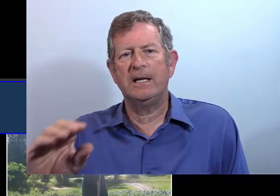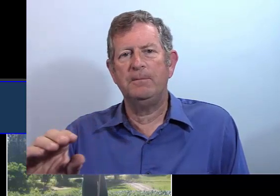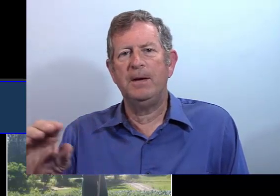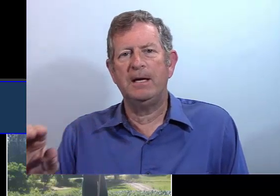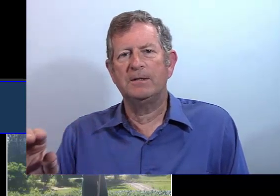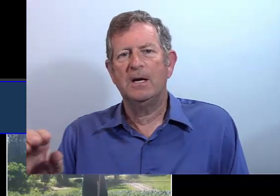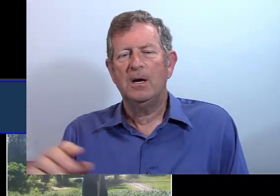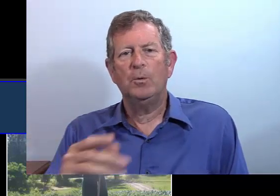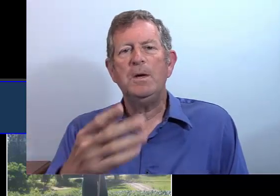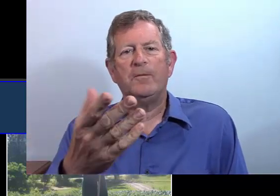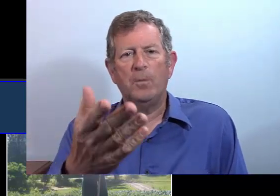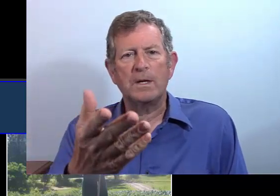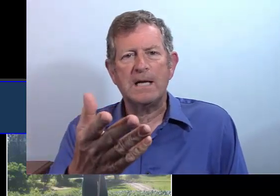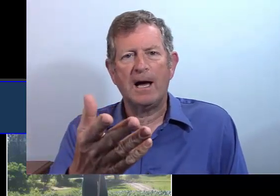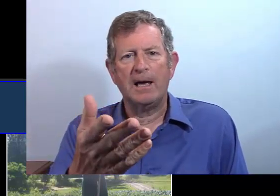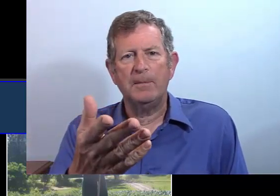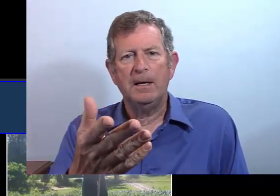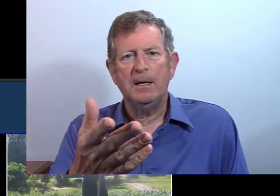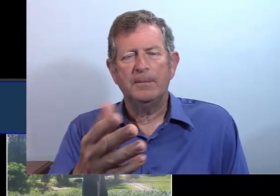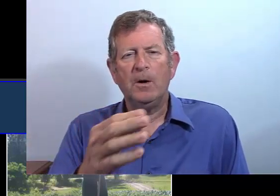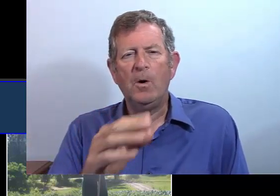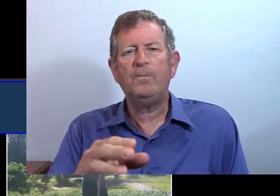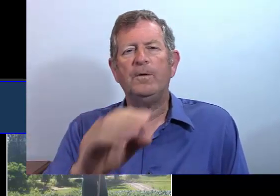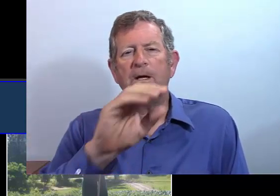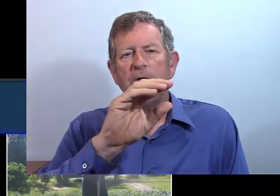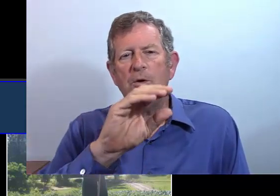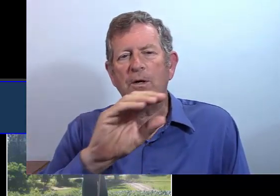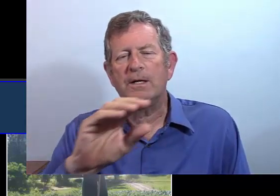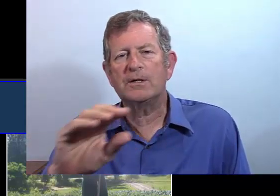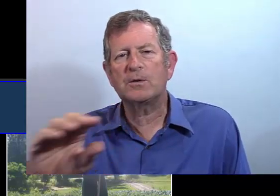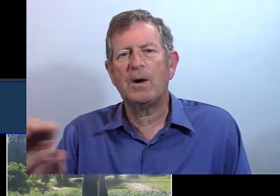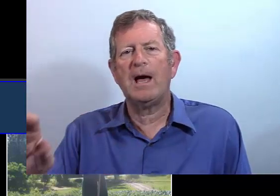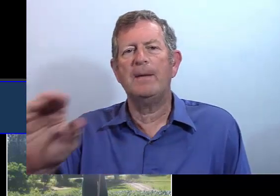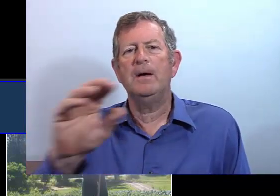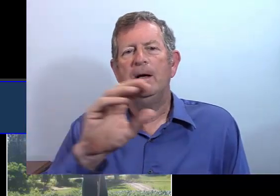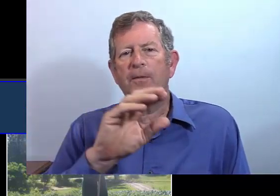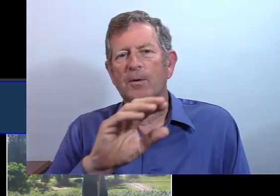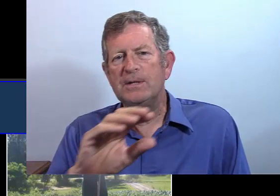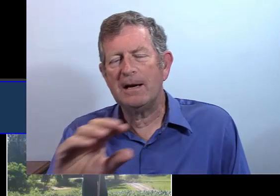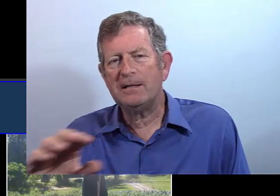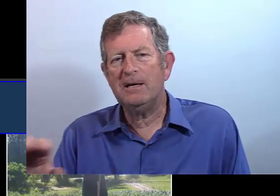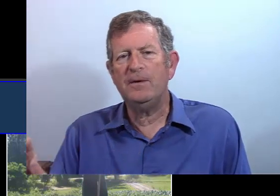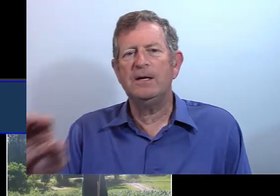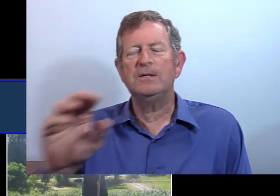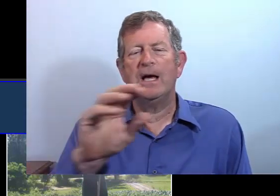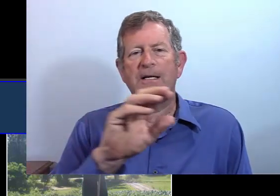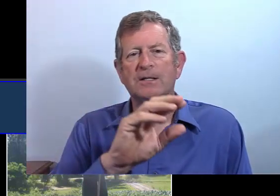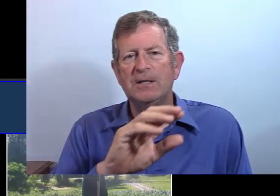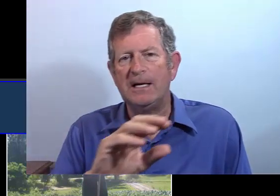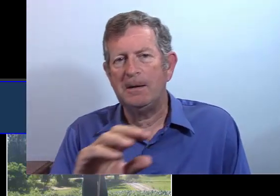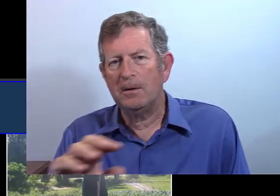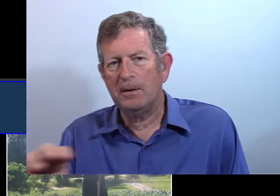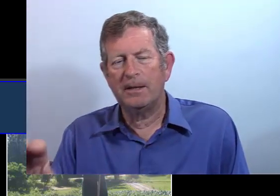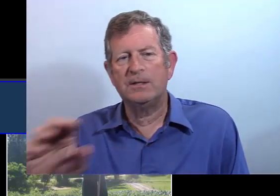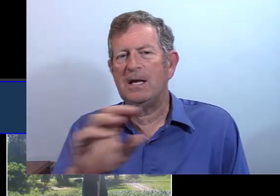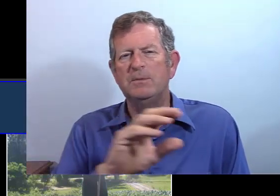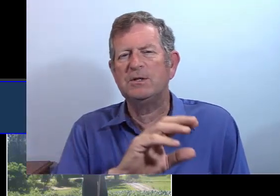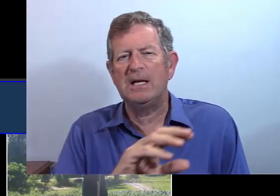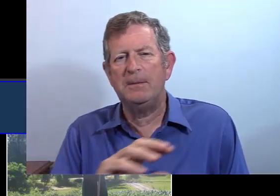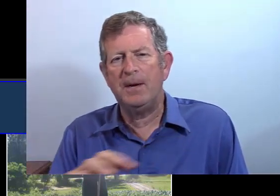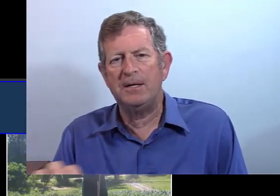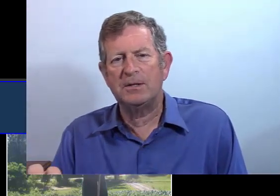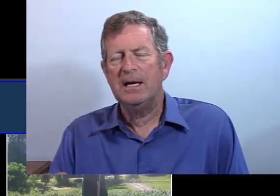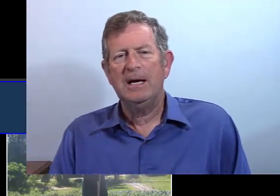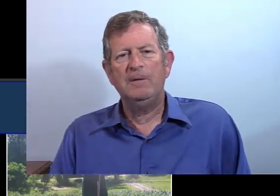at a steady pace. Well, you have more time, but hopefully you can describe those activities at the